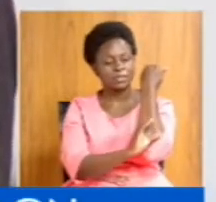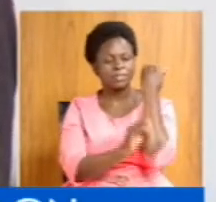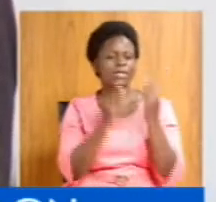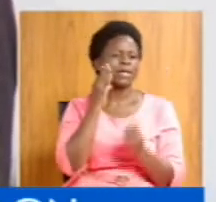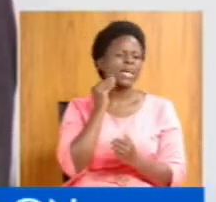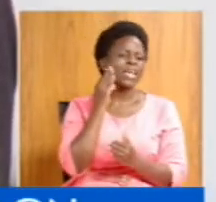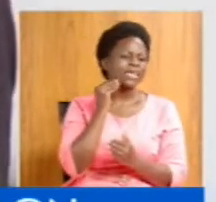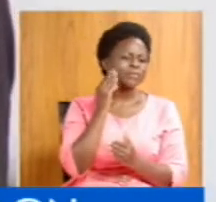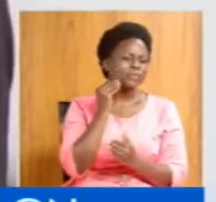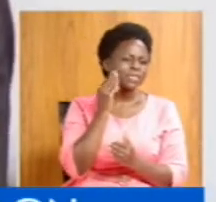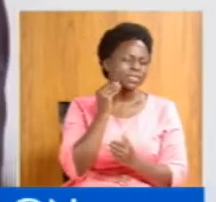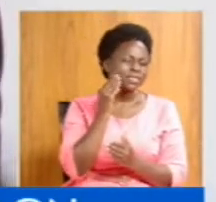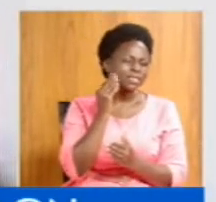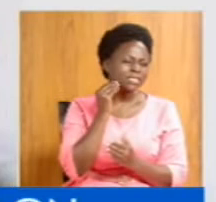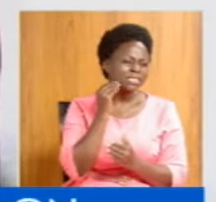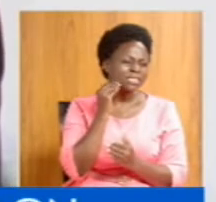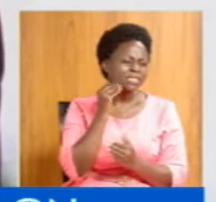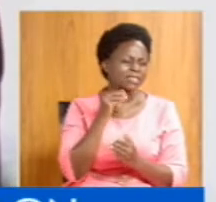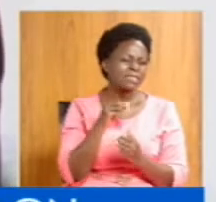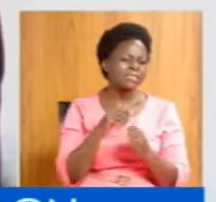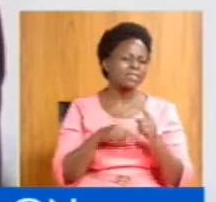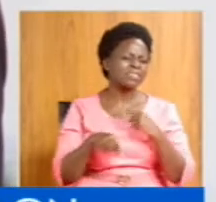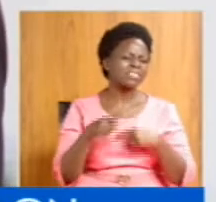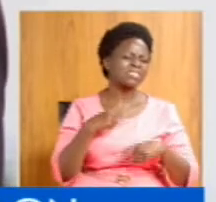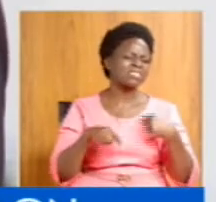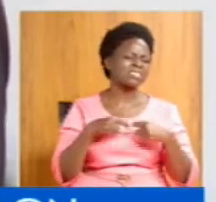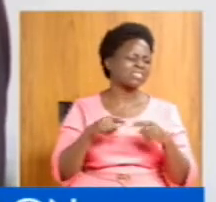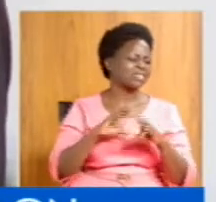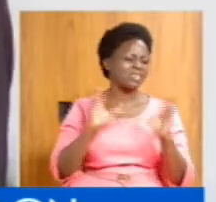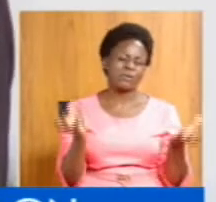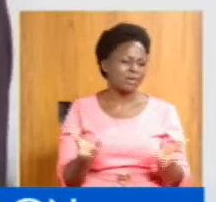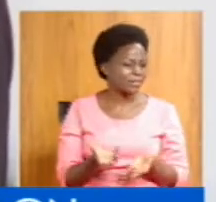experienced recession in the world